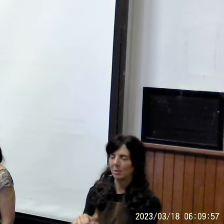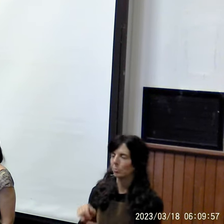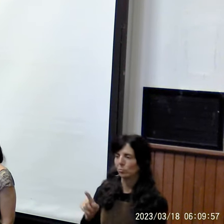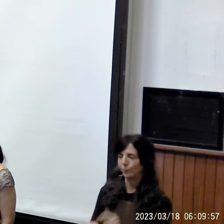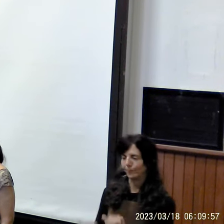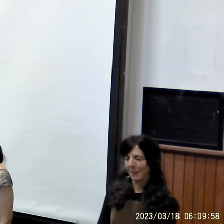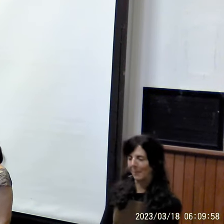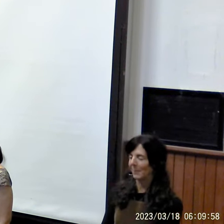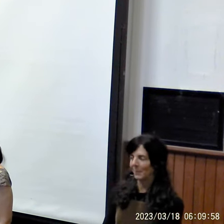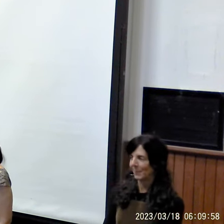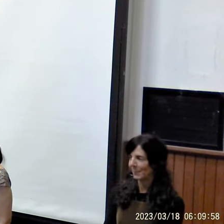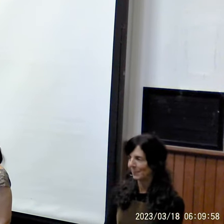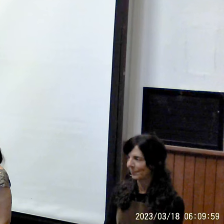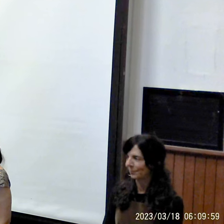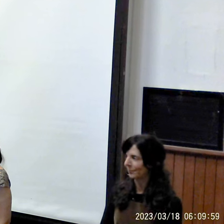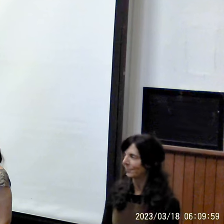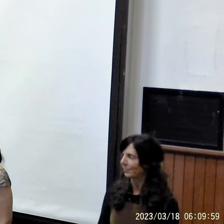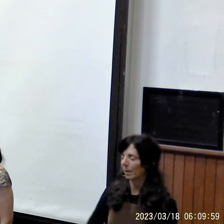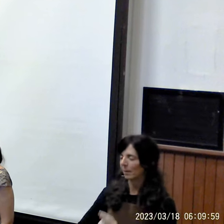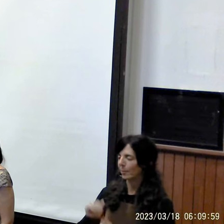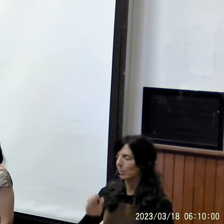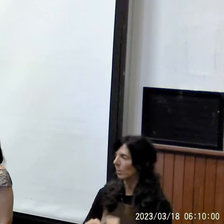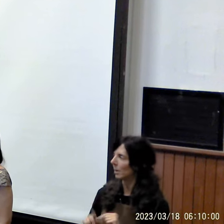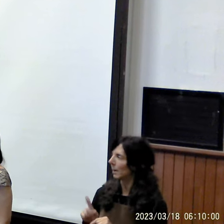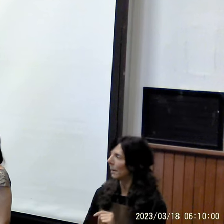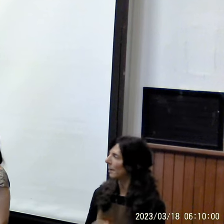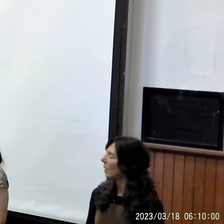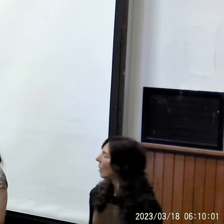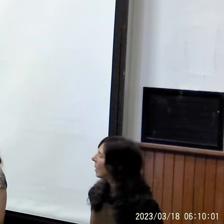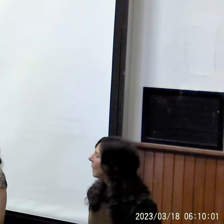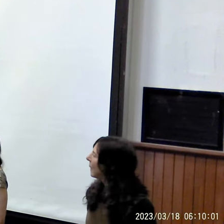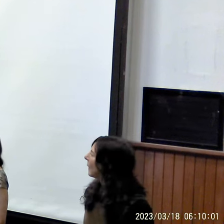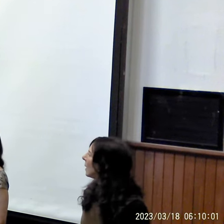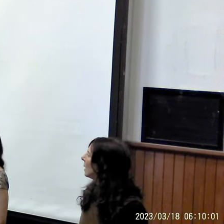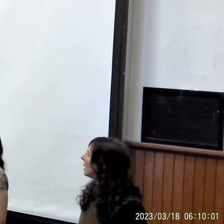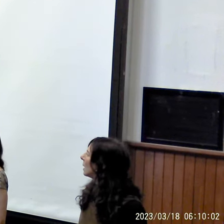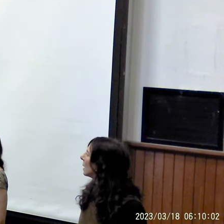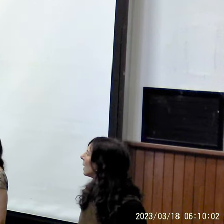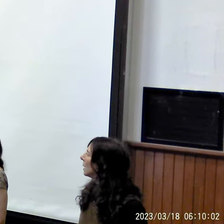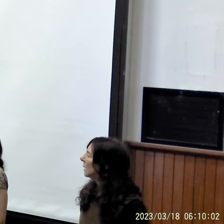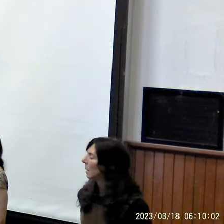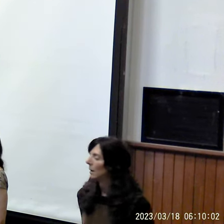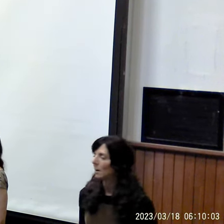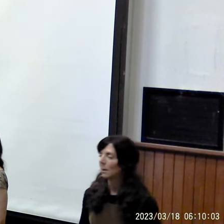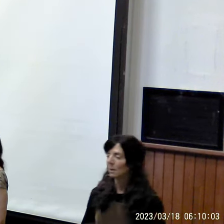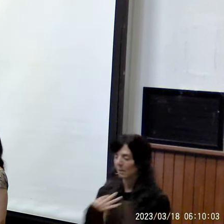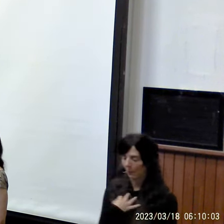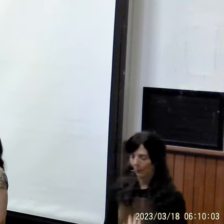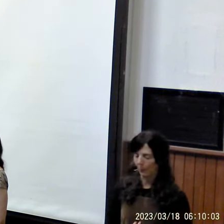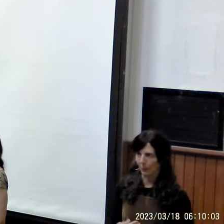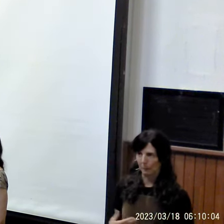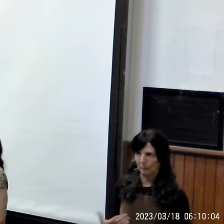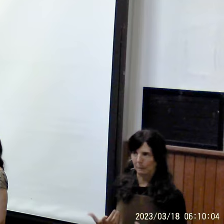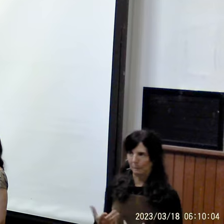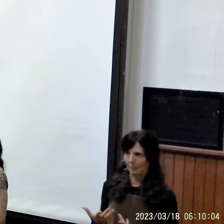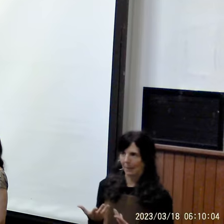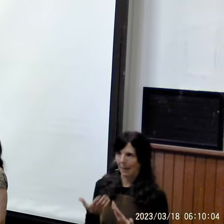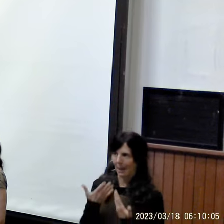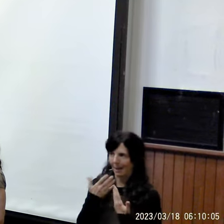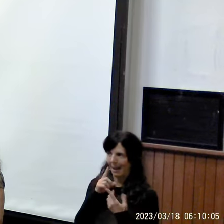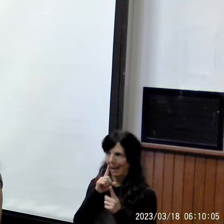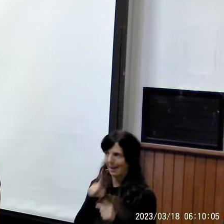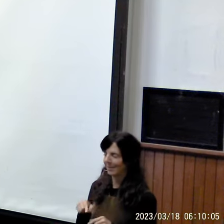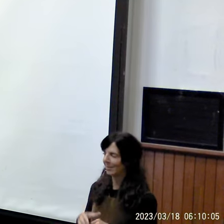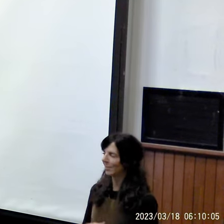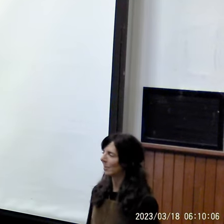to just feel comfortable? I don't know if I'm equipped to answer that. I know it, like,